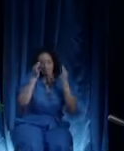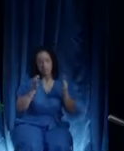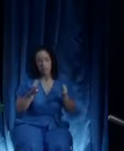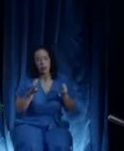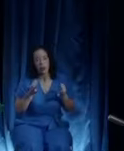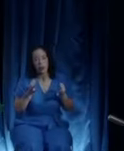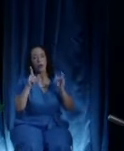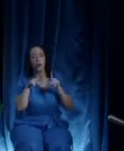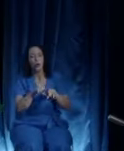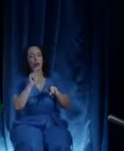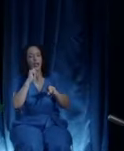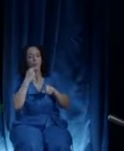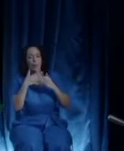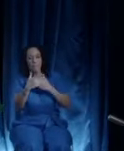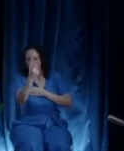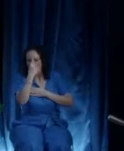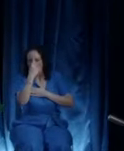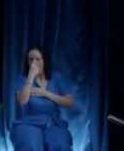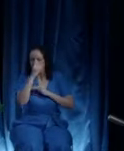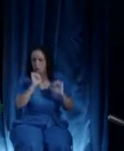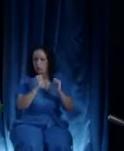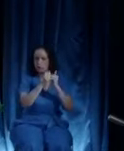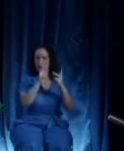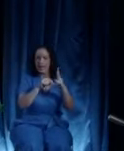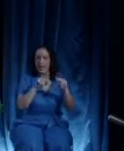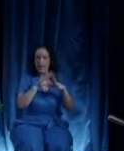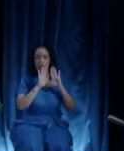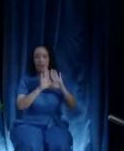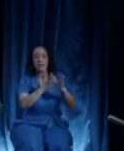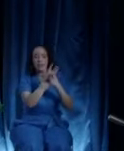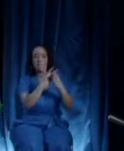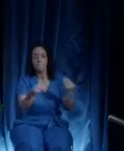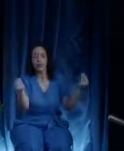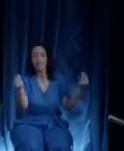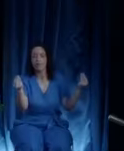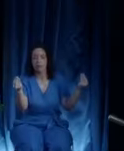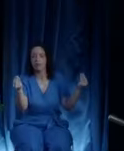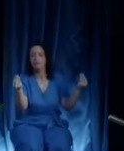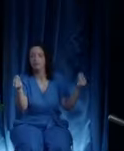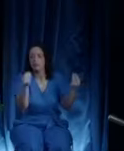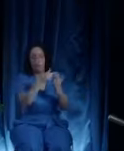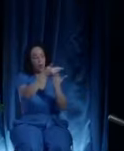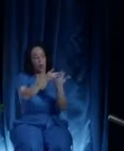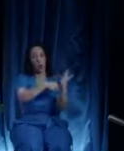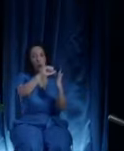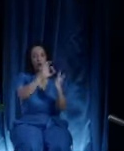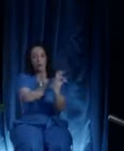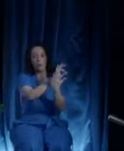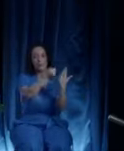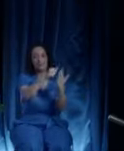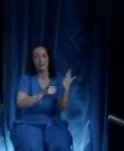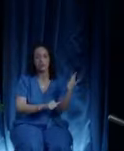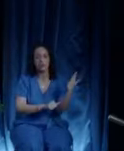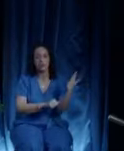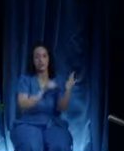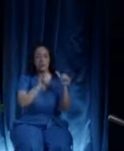if you leave a blank on the petition into which the name of a favoured courtier might be added, yeah. Because then they confront